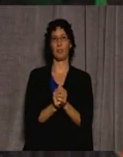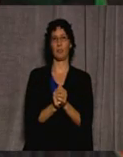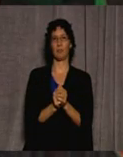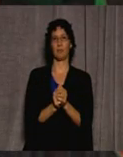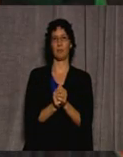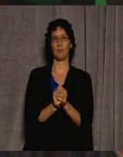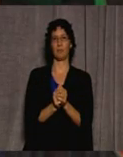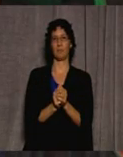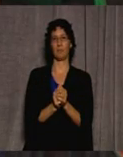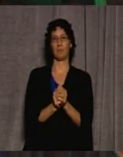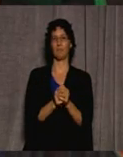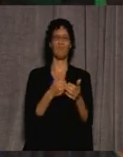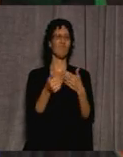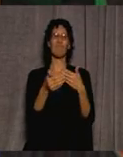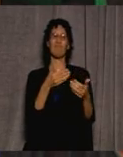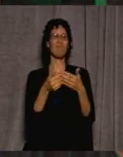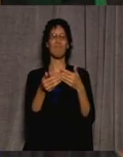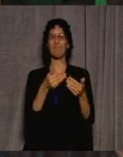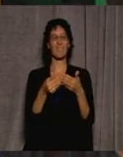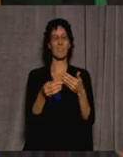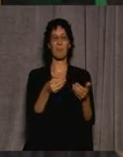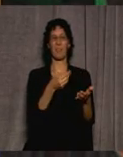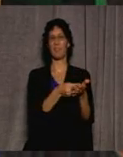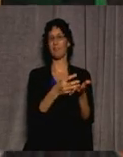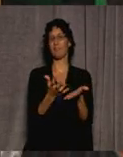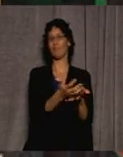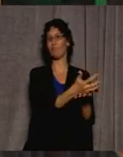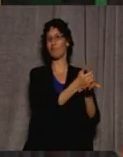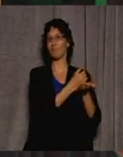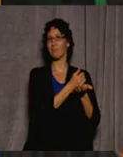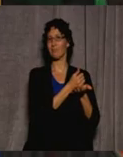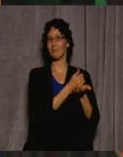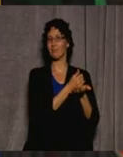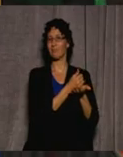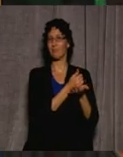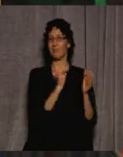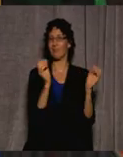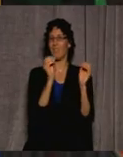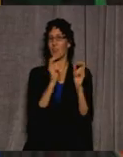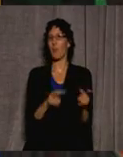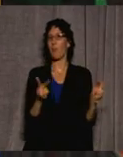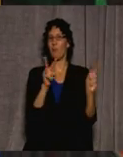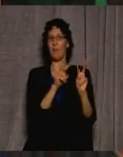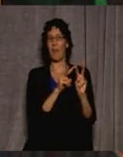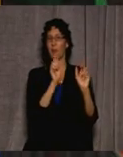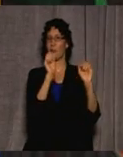placed as to the service that you're going to be providing.